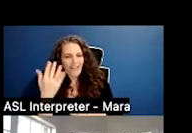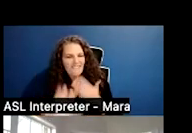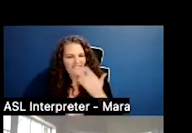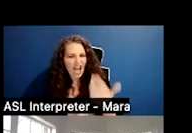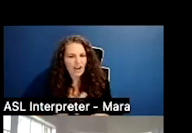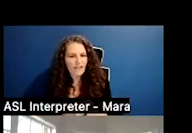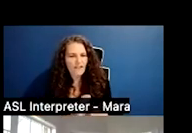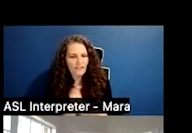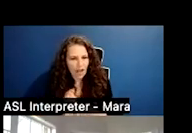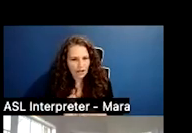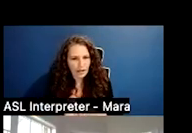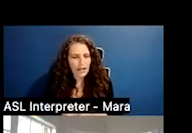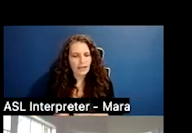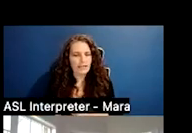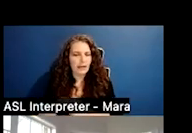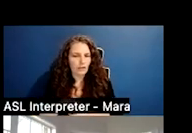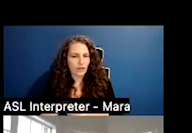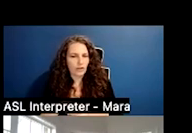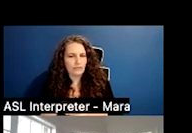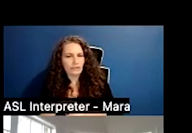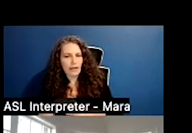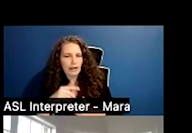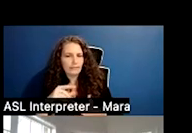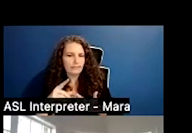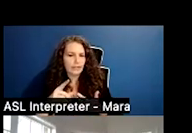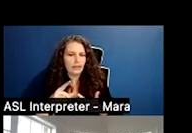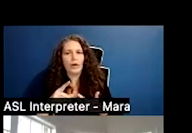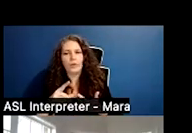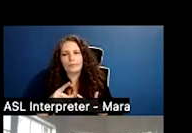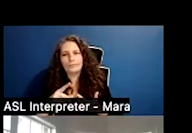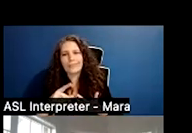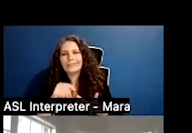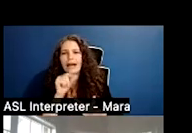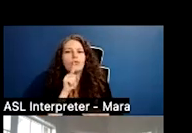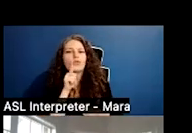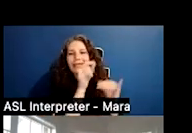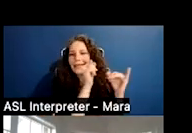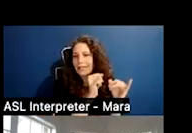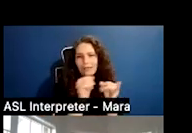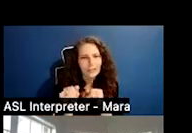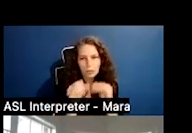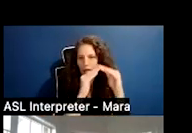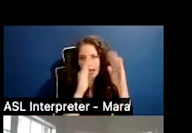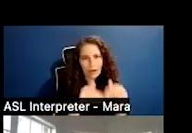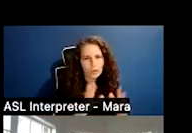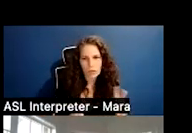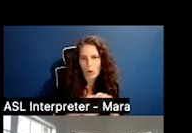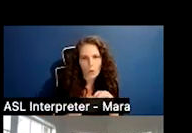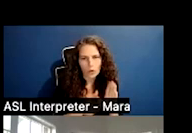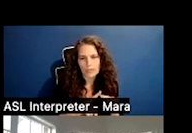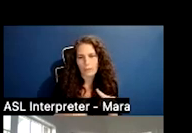investor-owned utilities. So that money would not go to individual house owners, but rather to utilities.